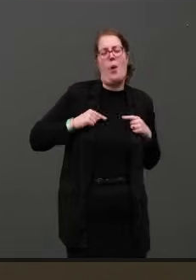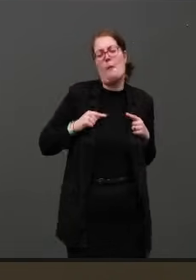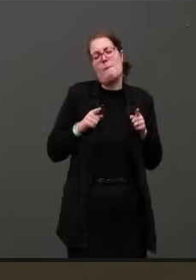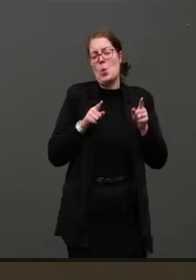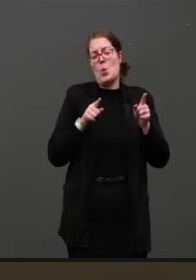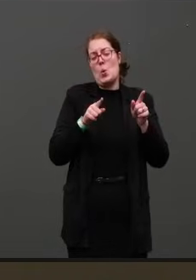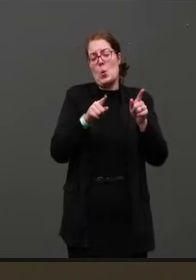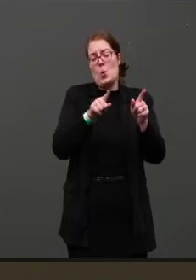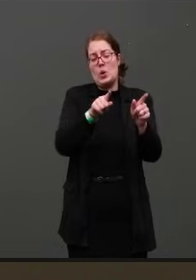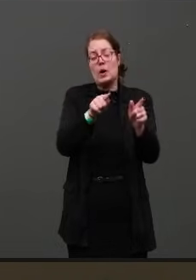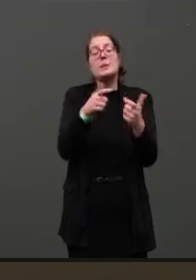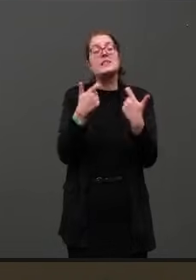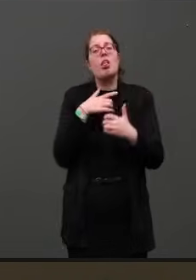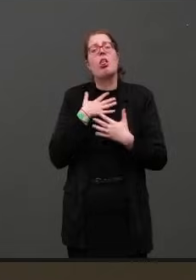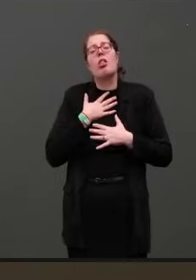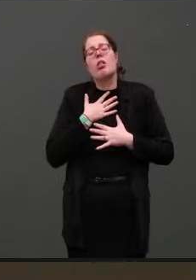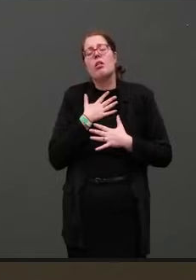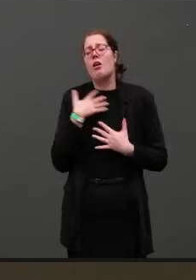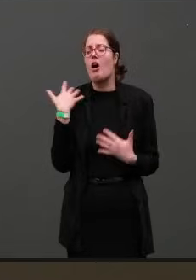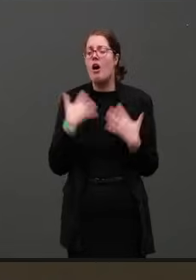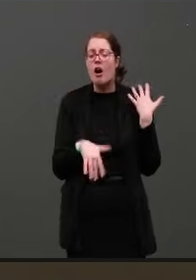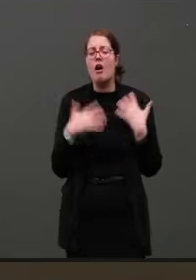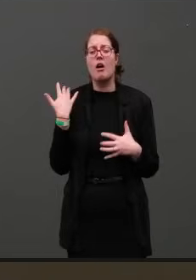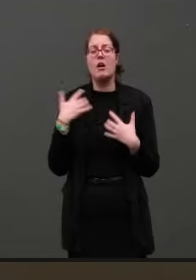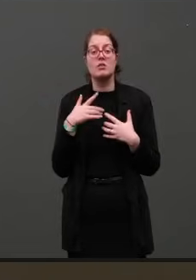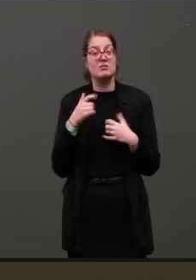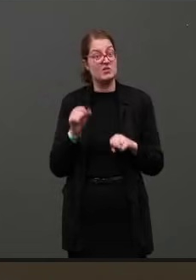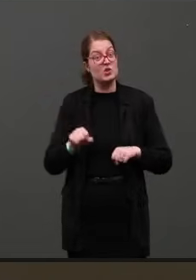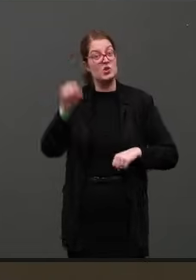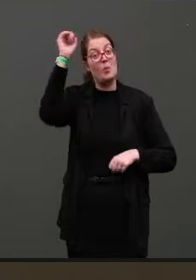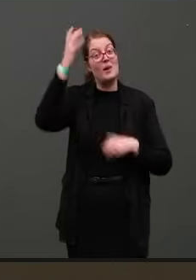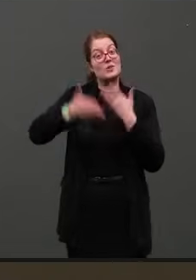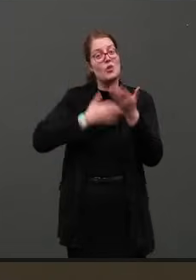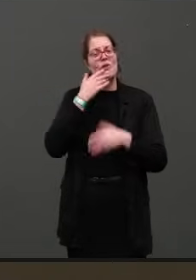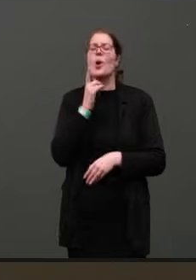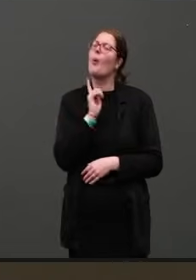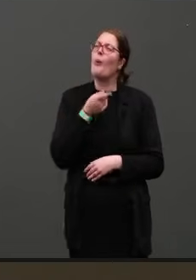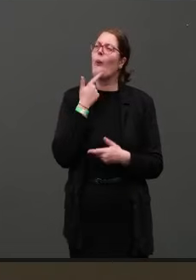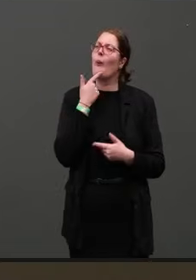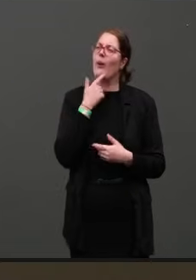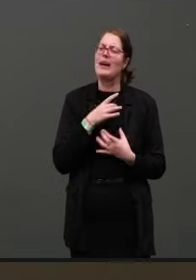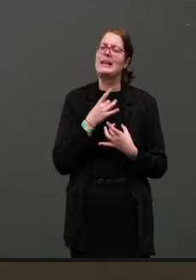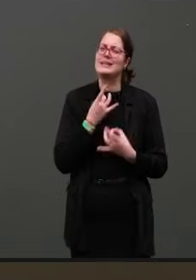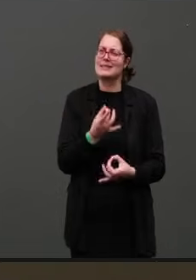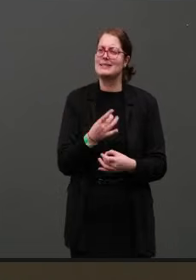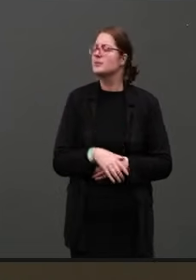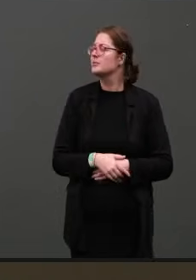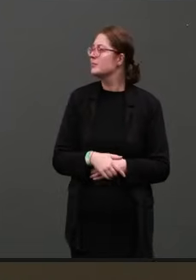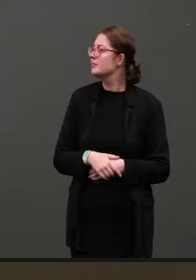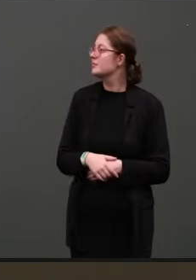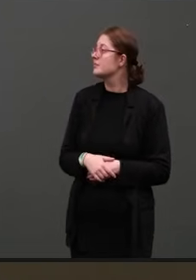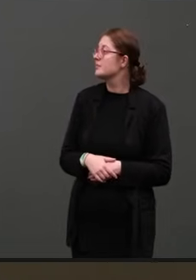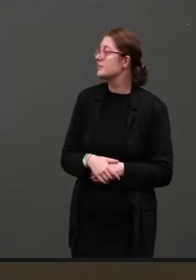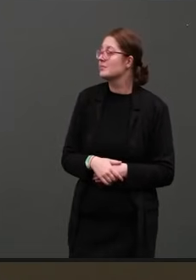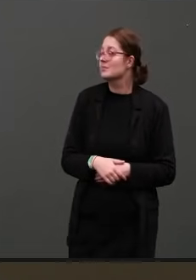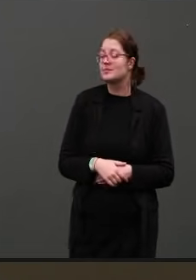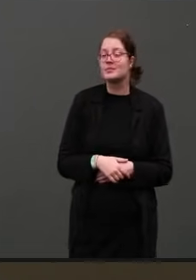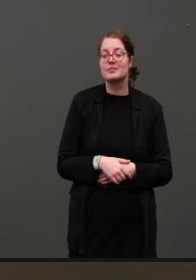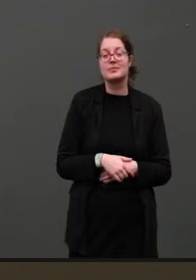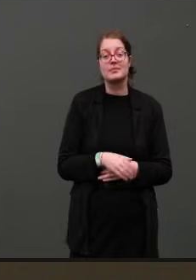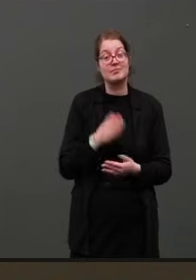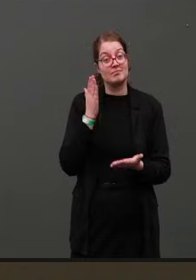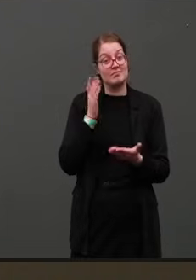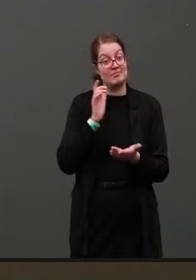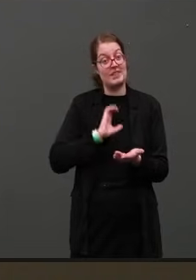And that is what makes a good Superman story interesting. So, real characters, meaning characters whose actions, responses,